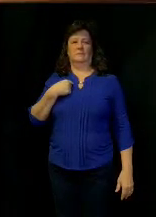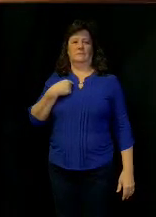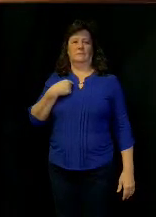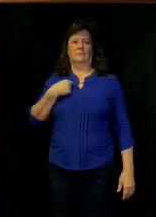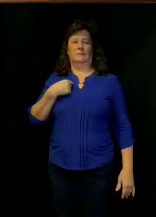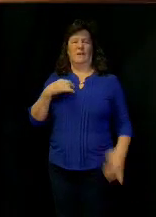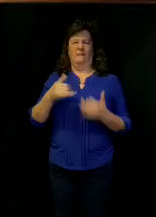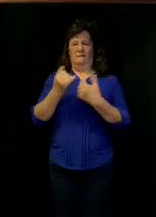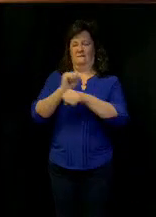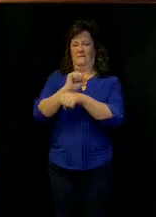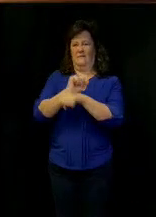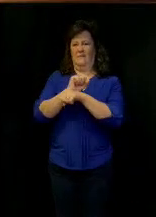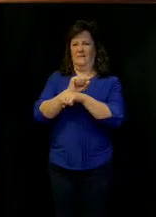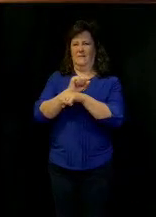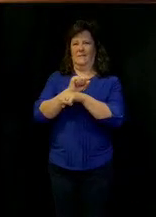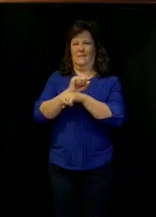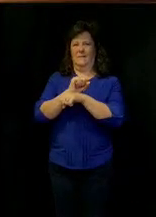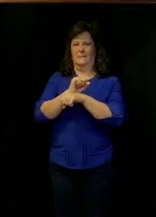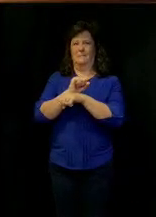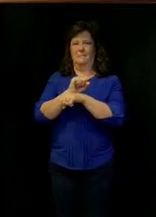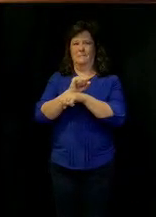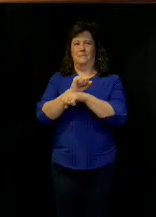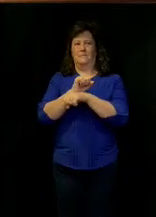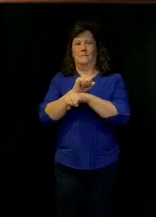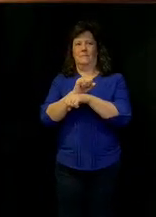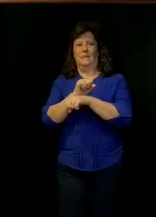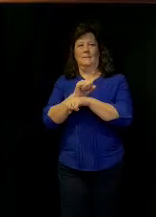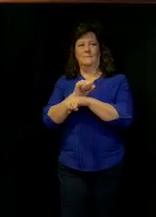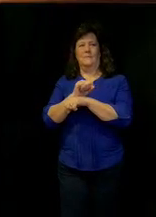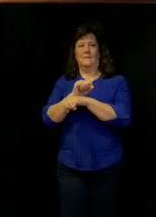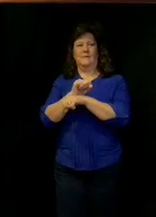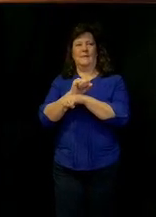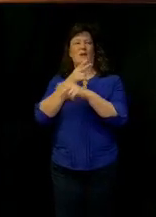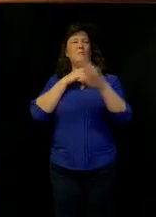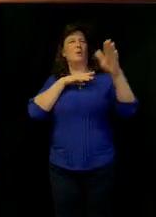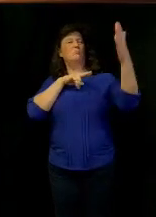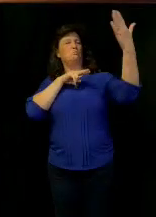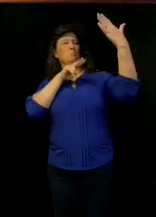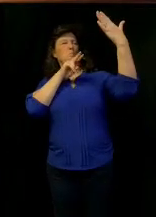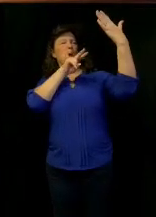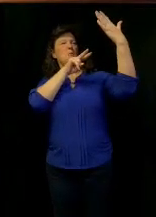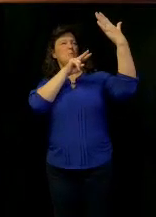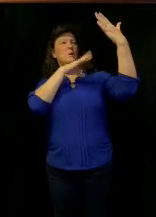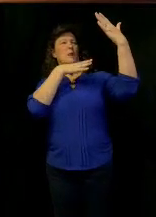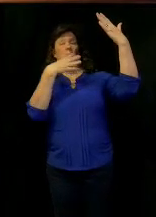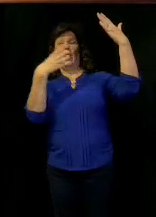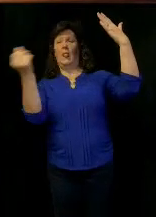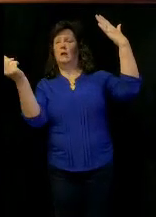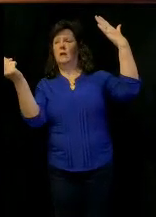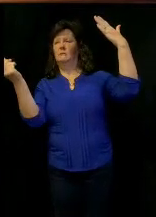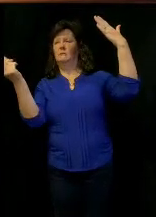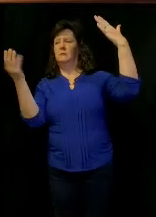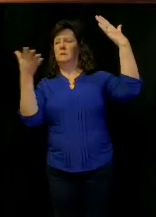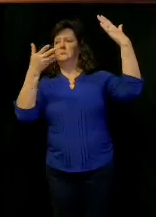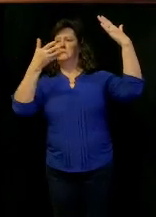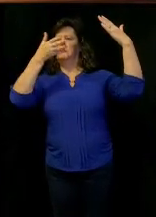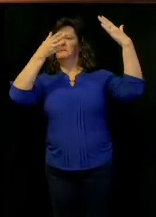It's like his natural man observing his natural face in a mirror, for he observes himself and he goes away and immediately what?